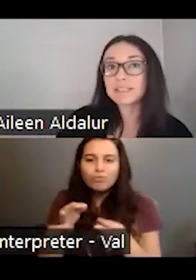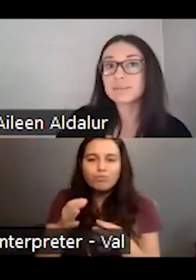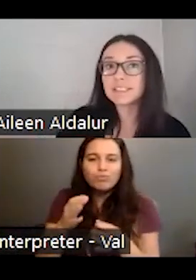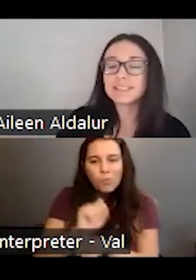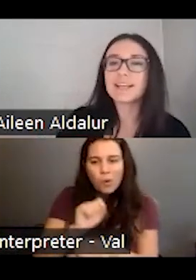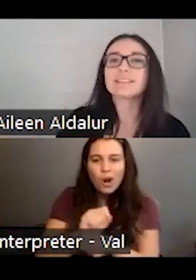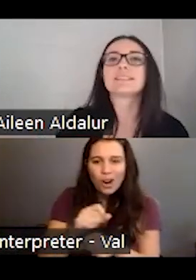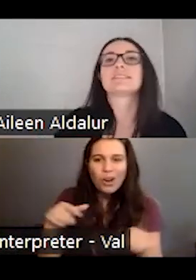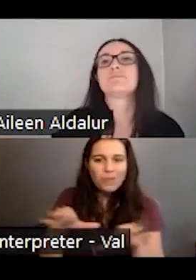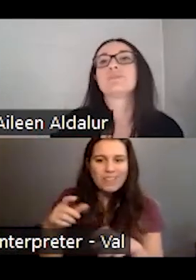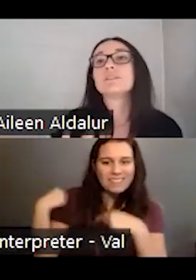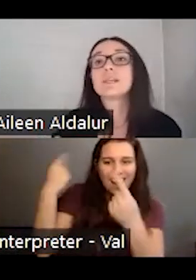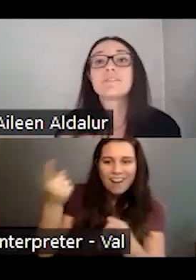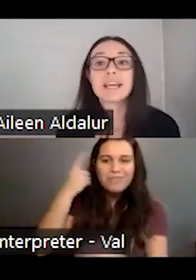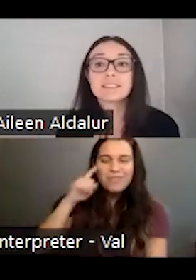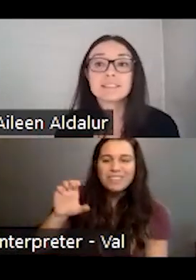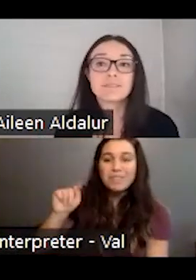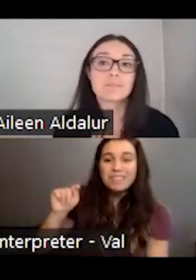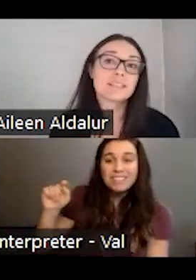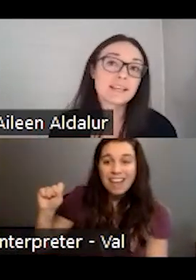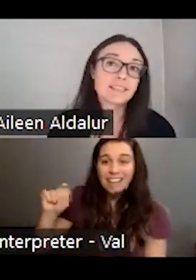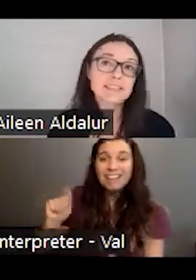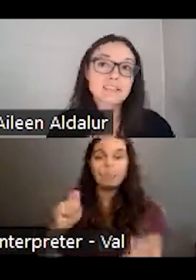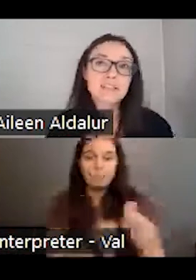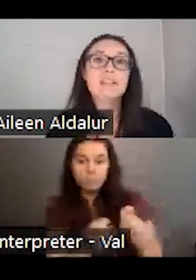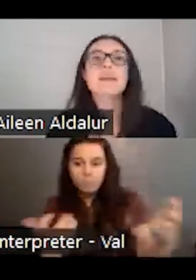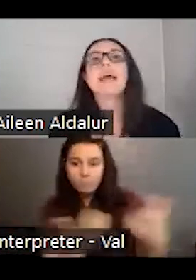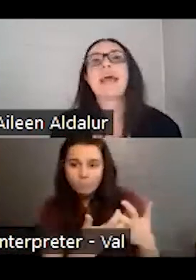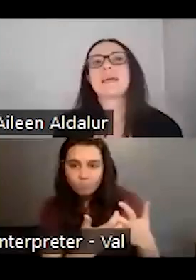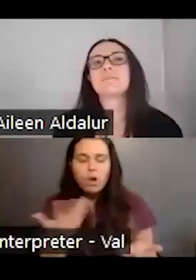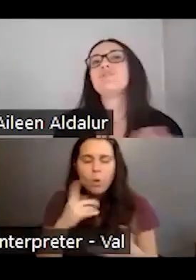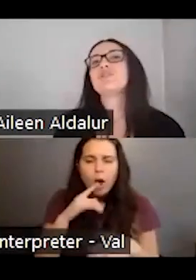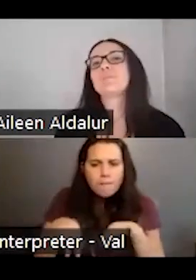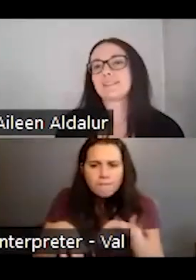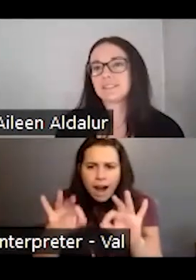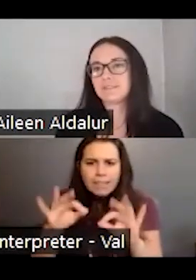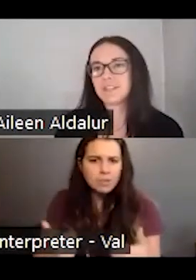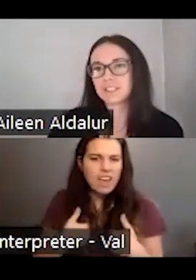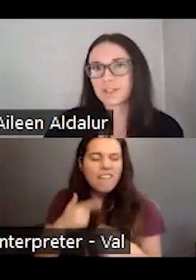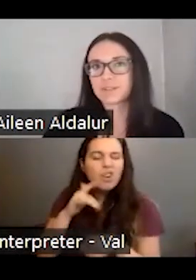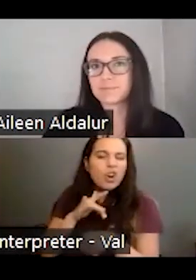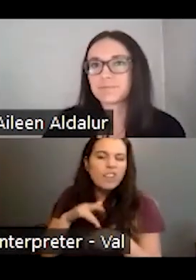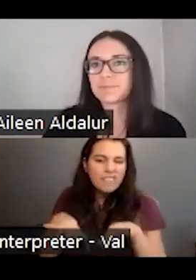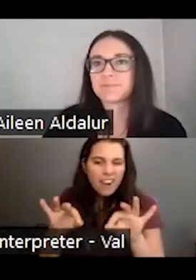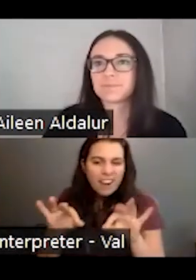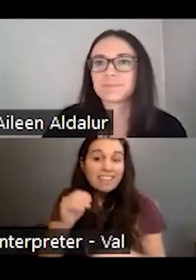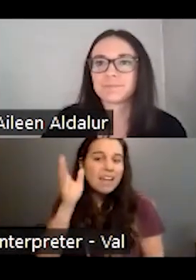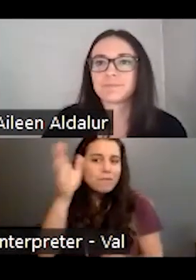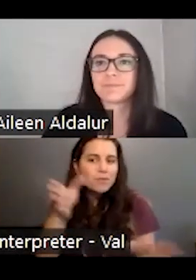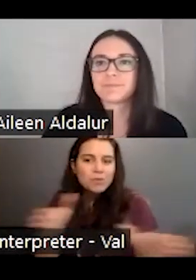to adapt CBT-TS, some preliminary findings from the studies I've done, and my future plans for this work.